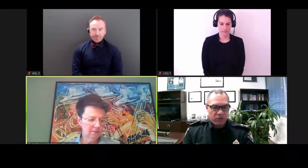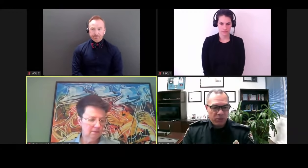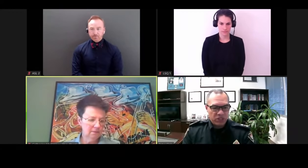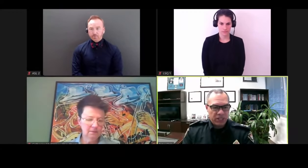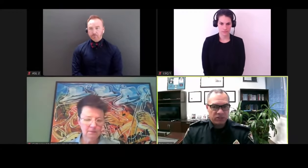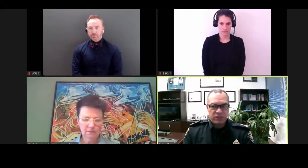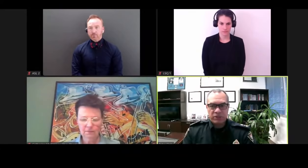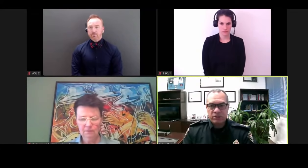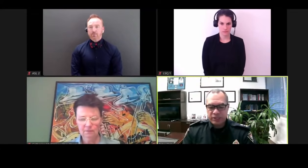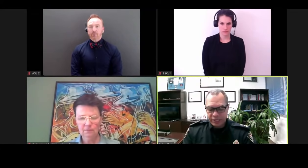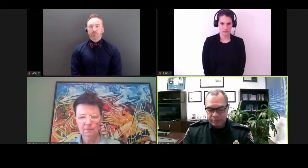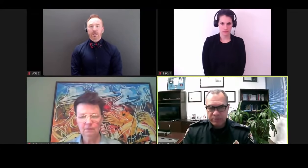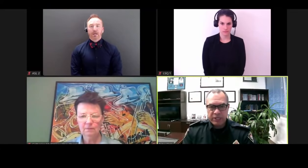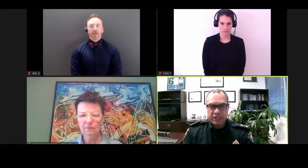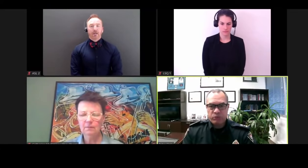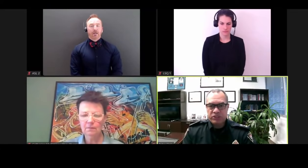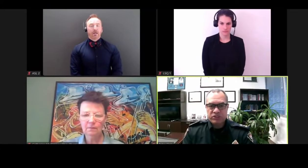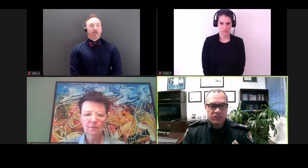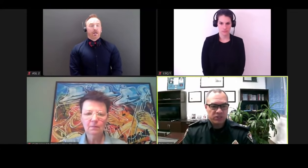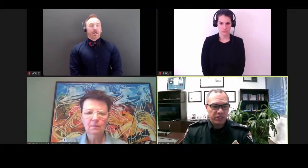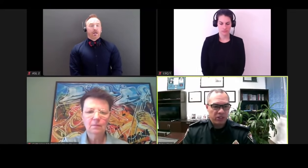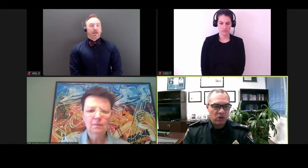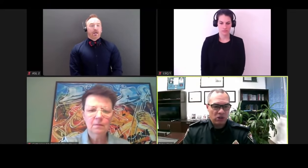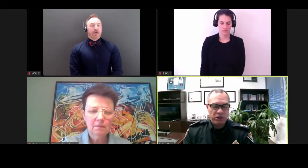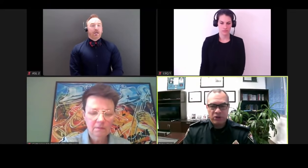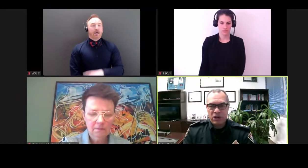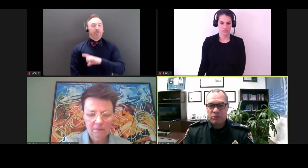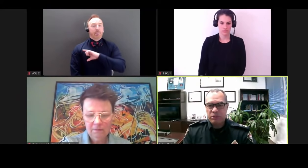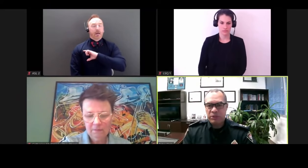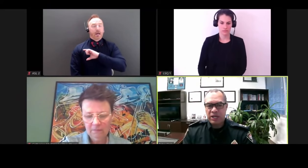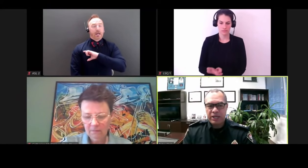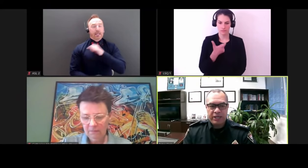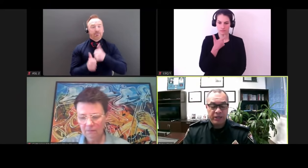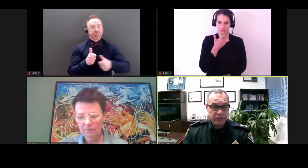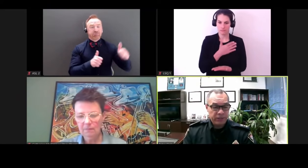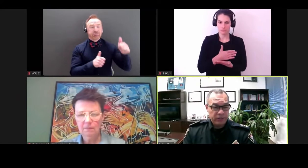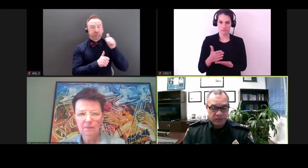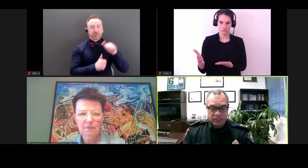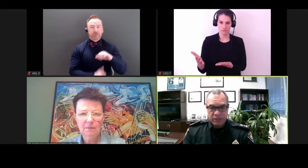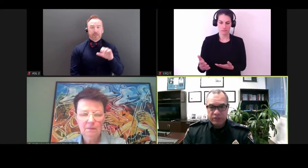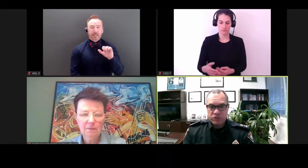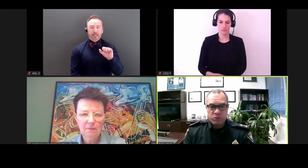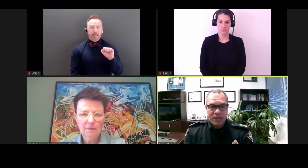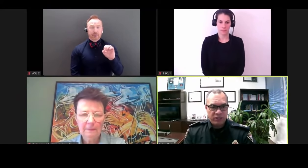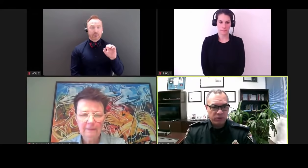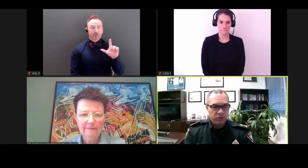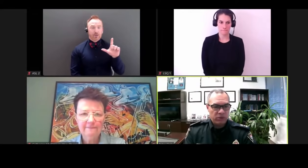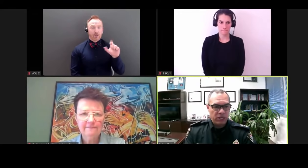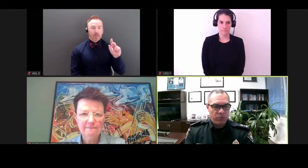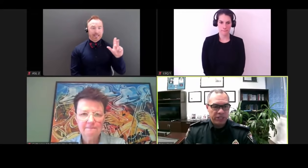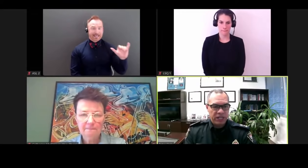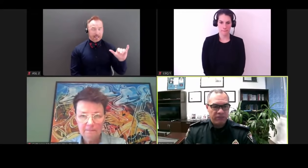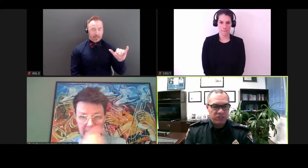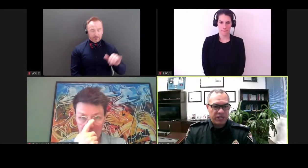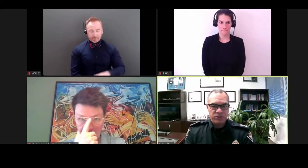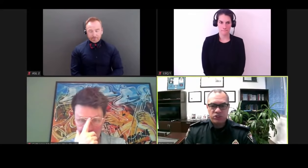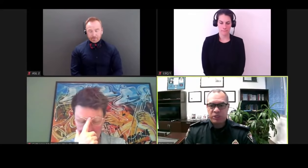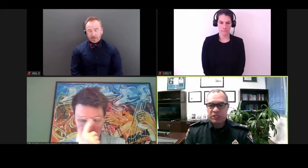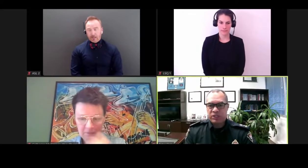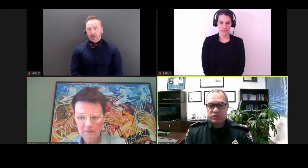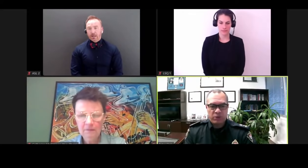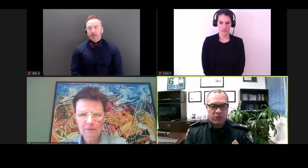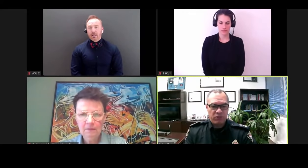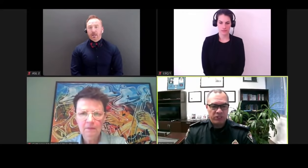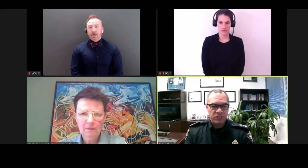Thank you very much, Councillor. And as we discussed on the call when we were on with the BIA, it's too bad that we didn't have a chance to